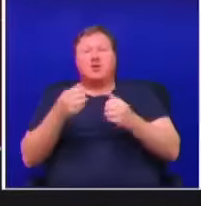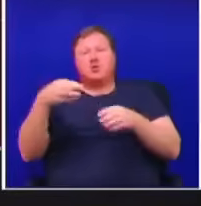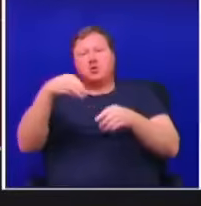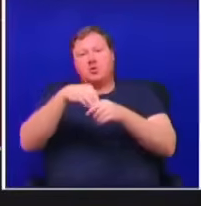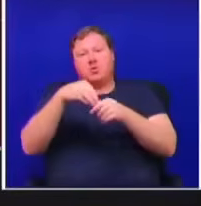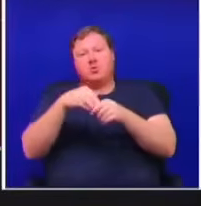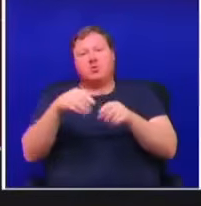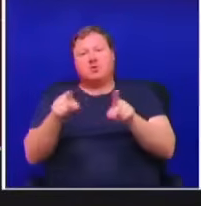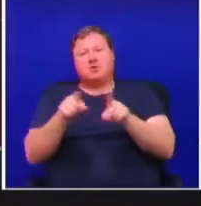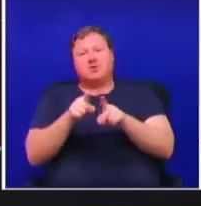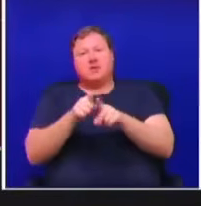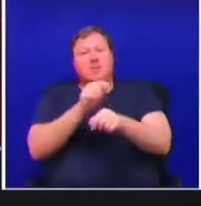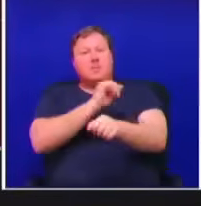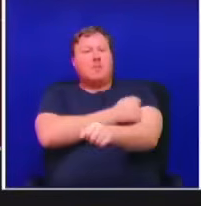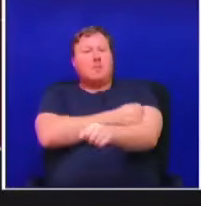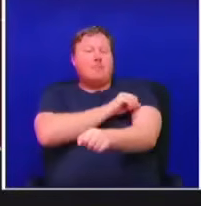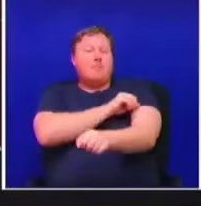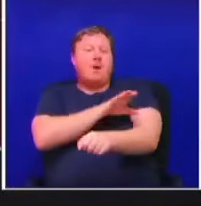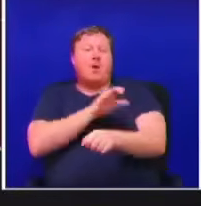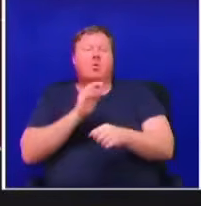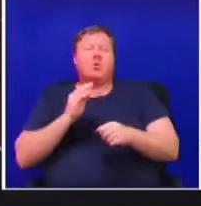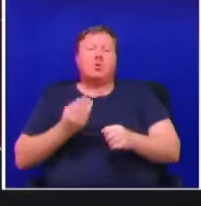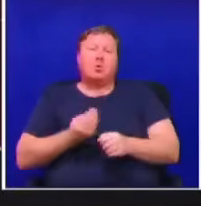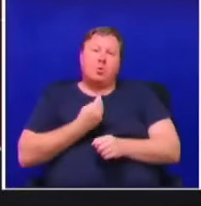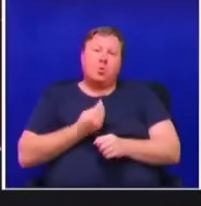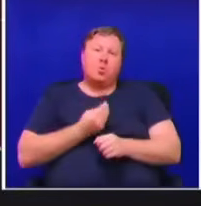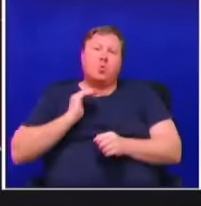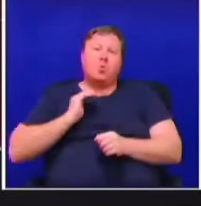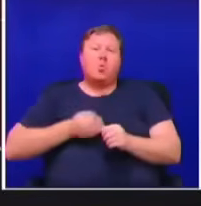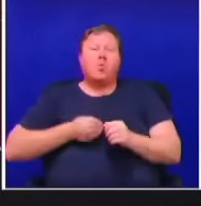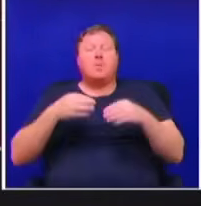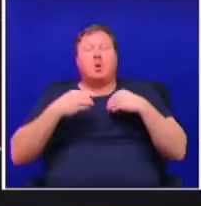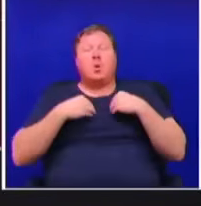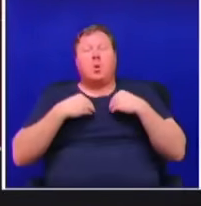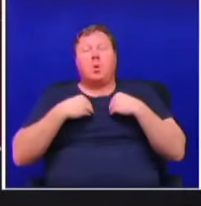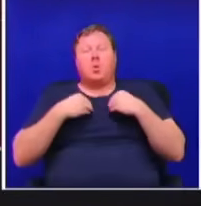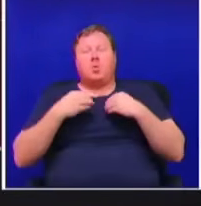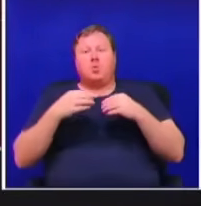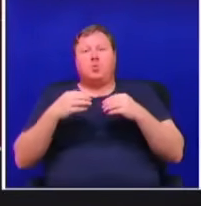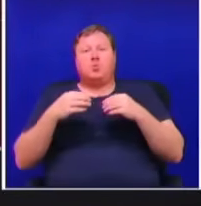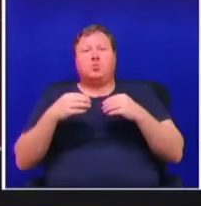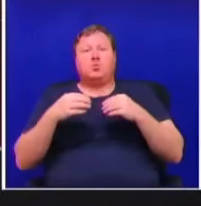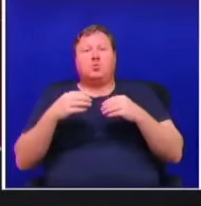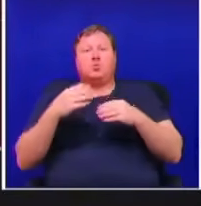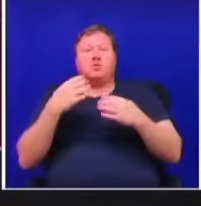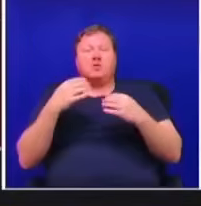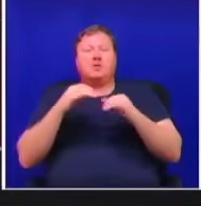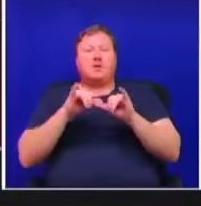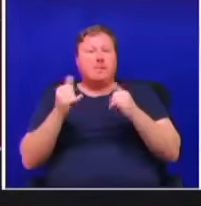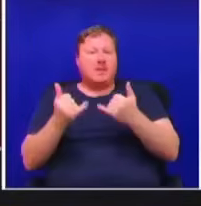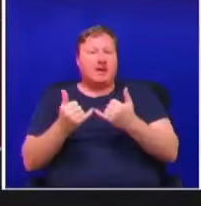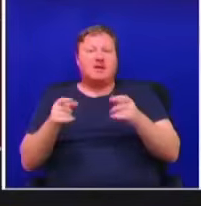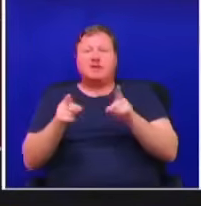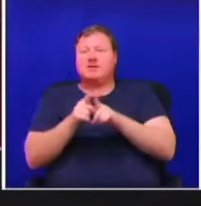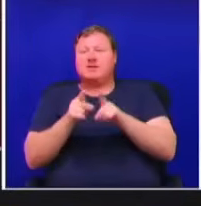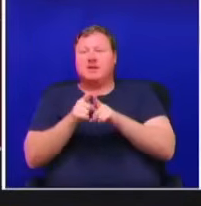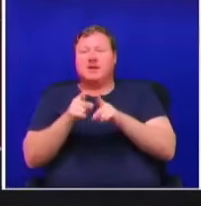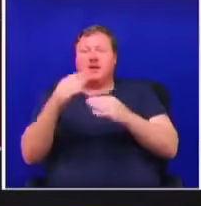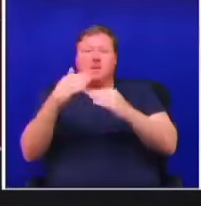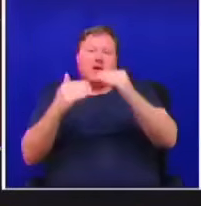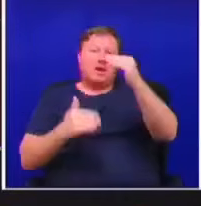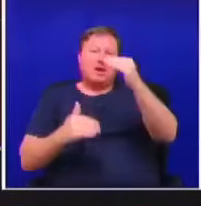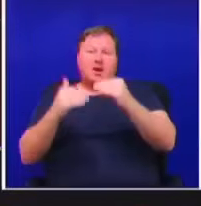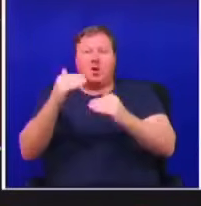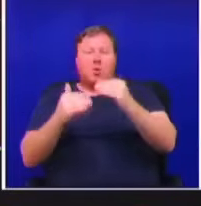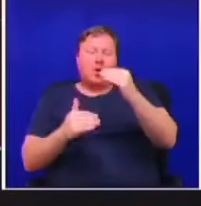also empowers youth and women-owned enterprises, but it also narrows inequality and